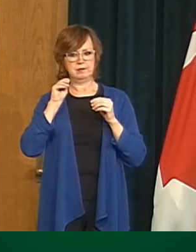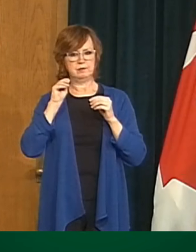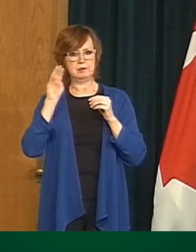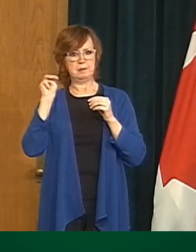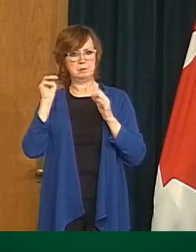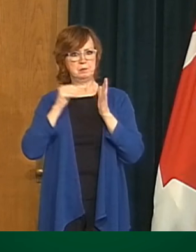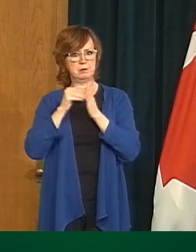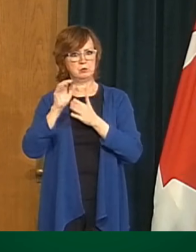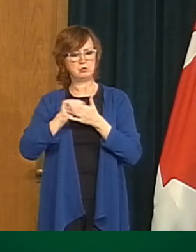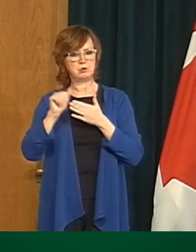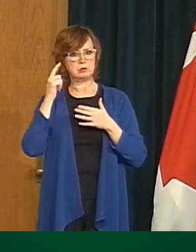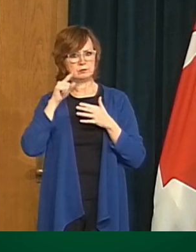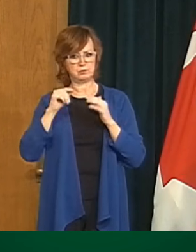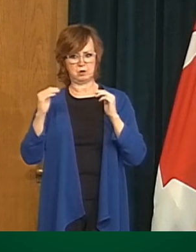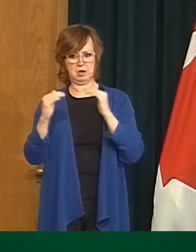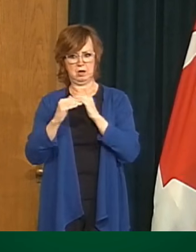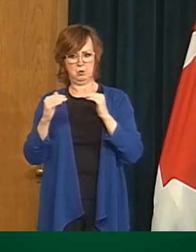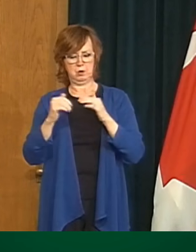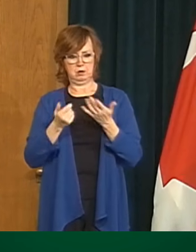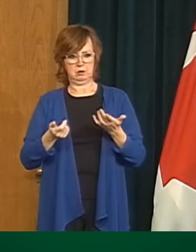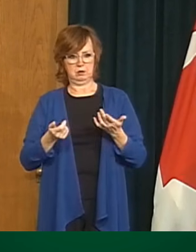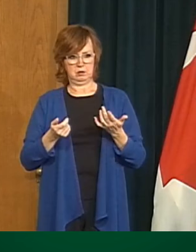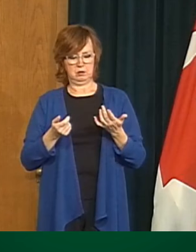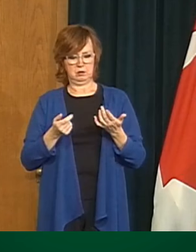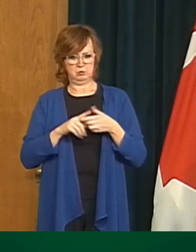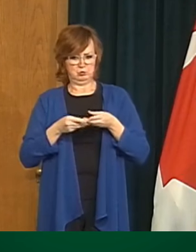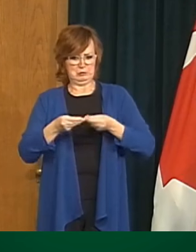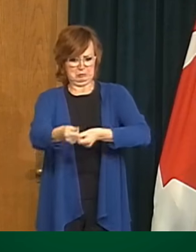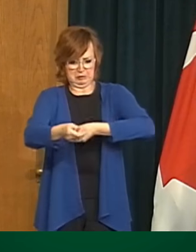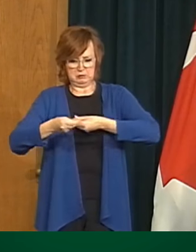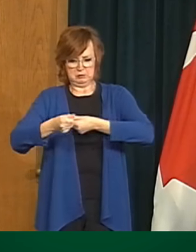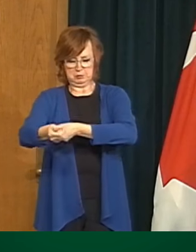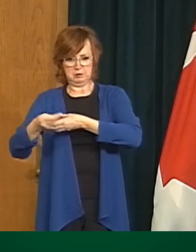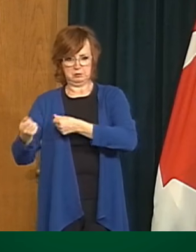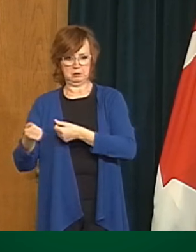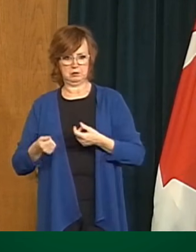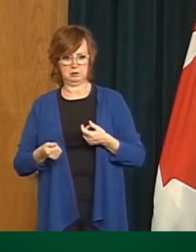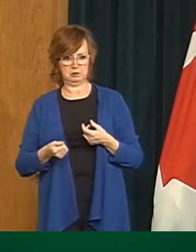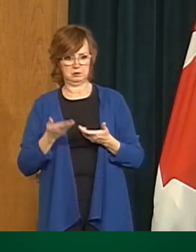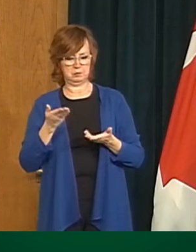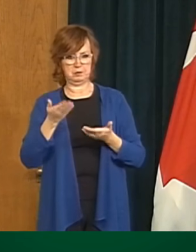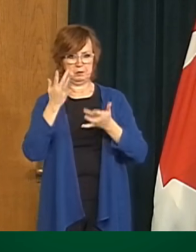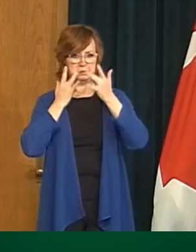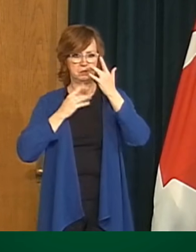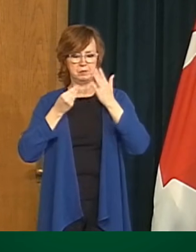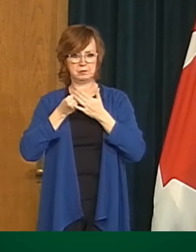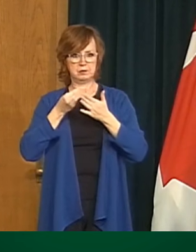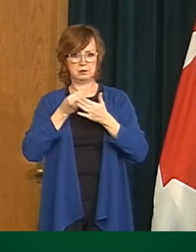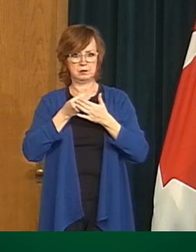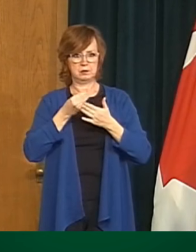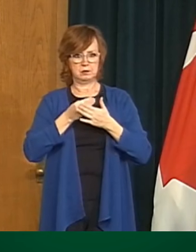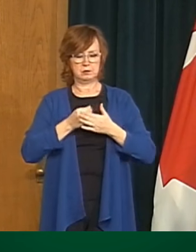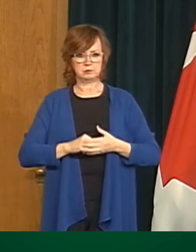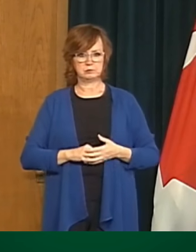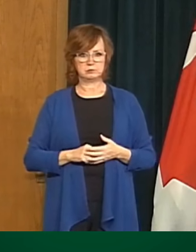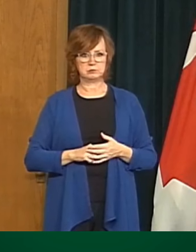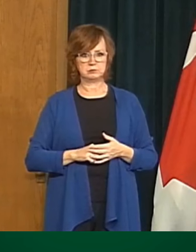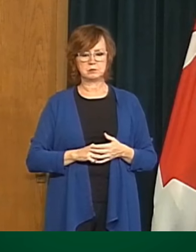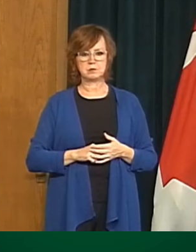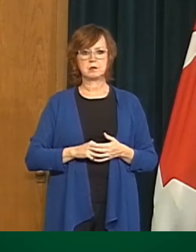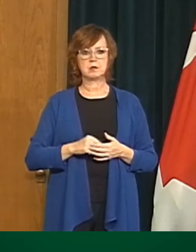really all that wise a decision when you could be running out of money given the fiscal situation your finance